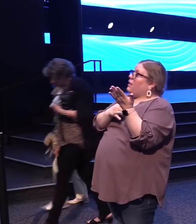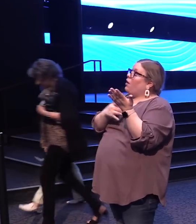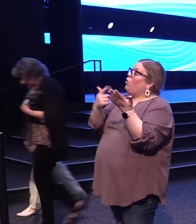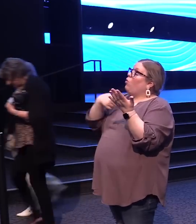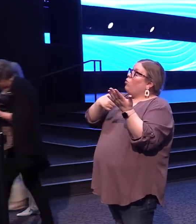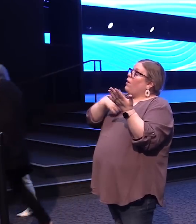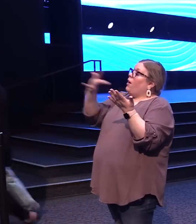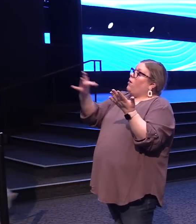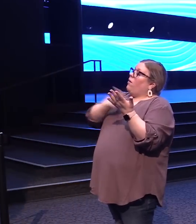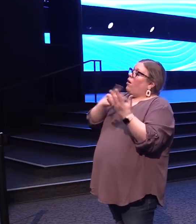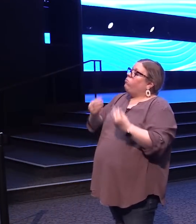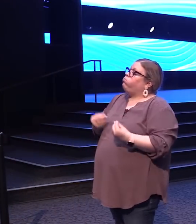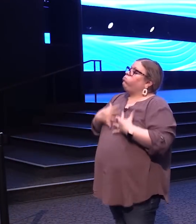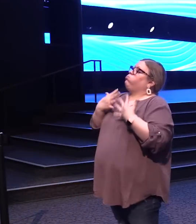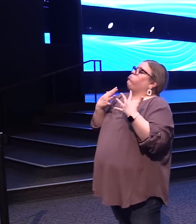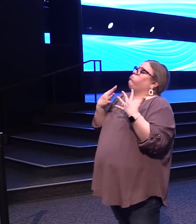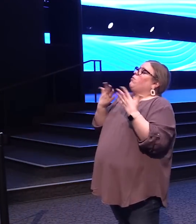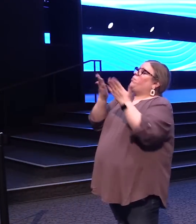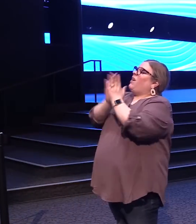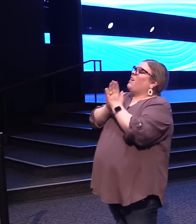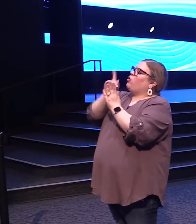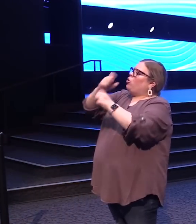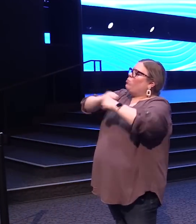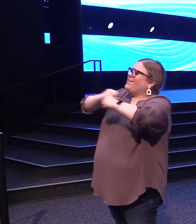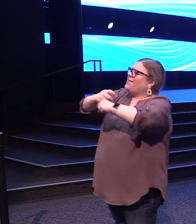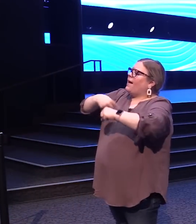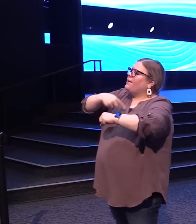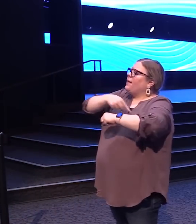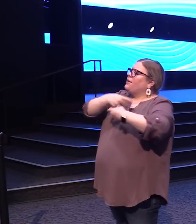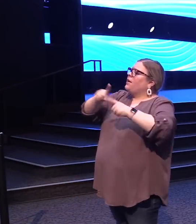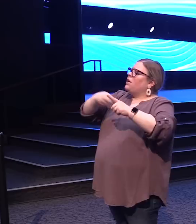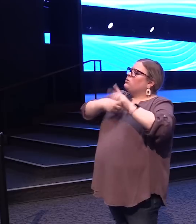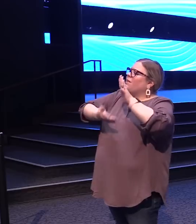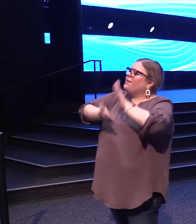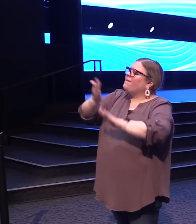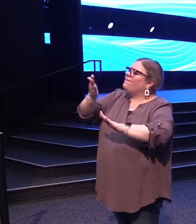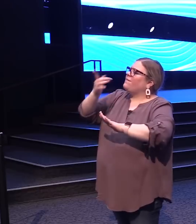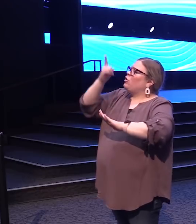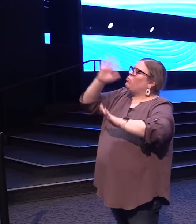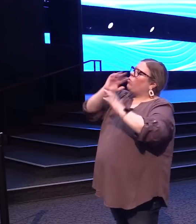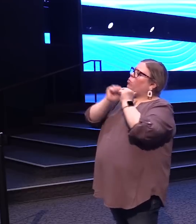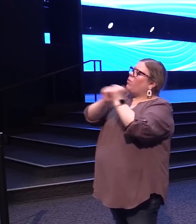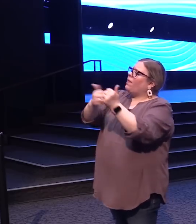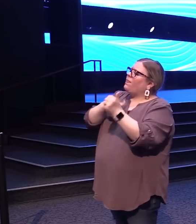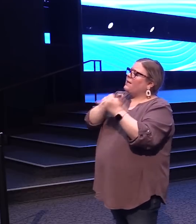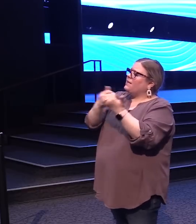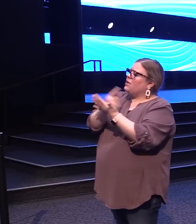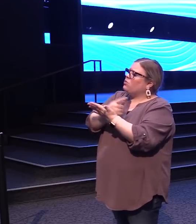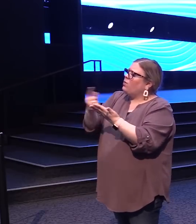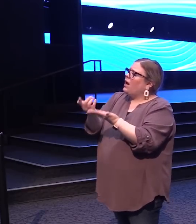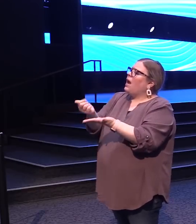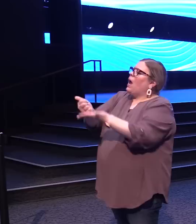good soil. Lord, I pray that you would protect us as we go, that you would be with us in this week. Help us